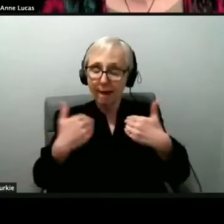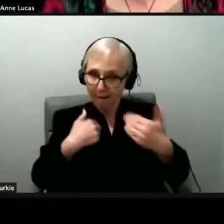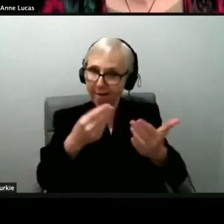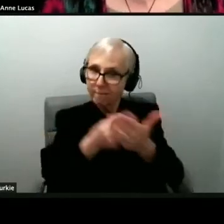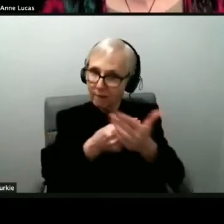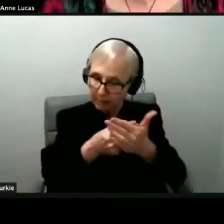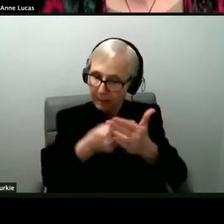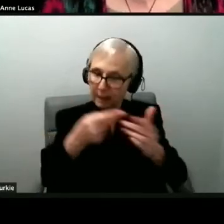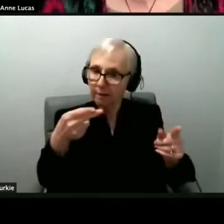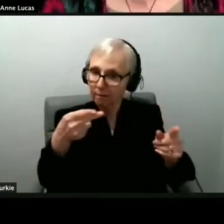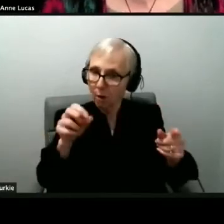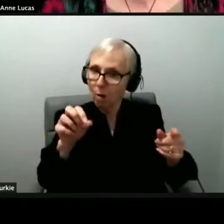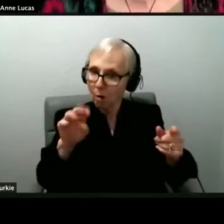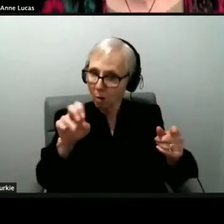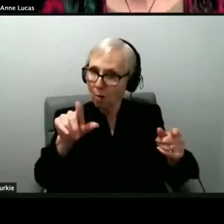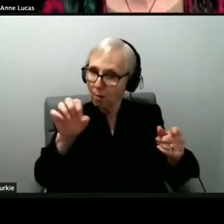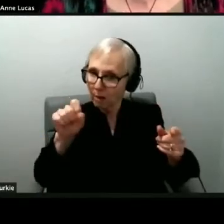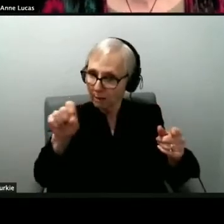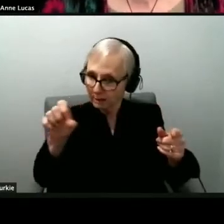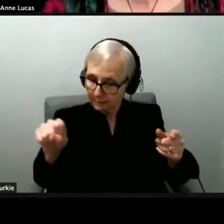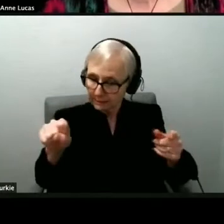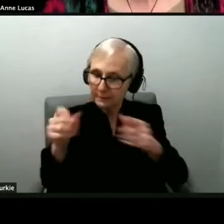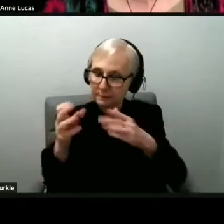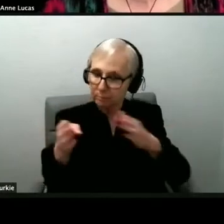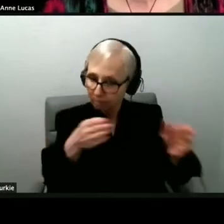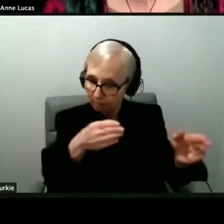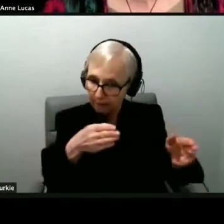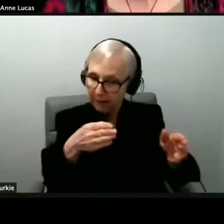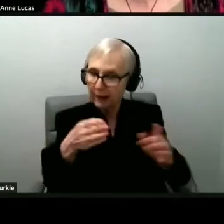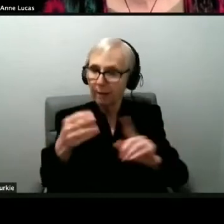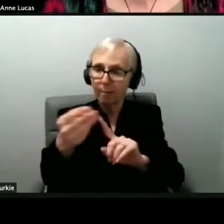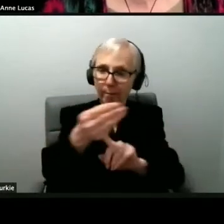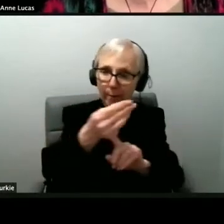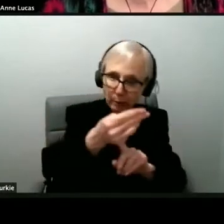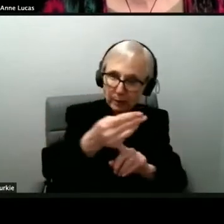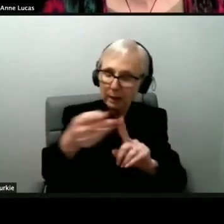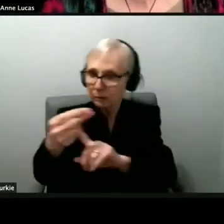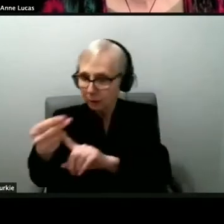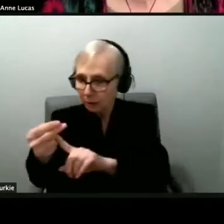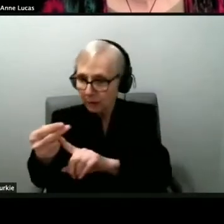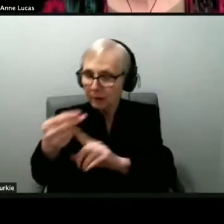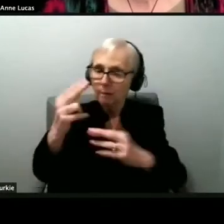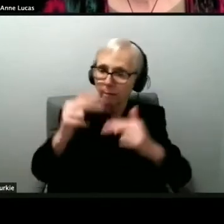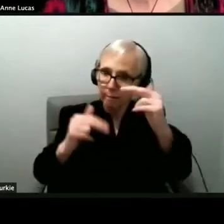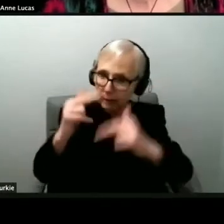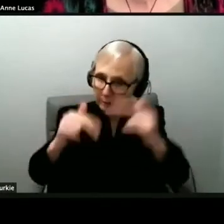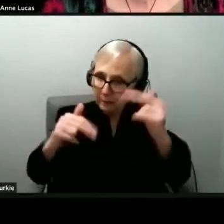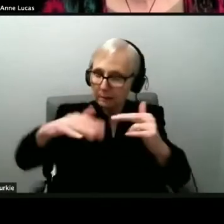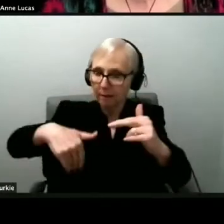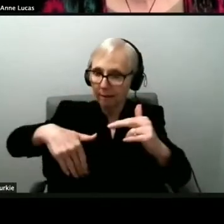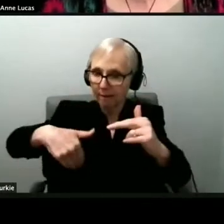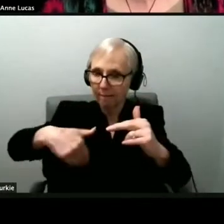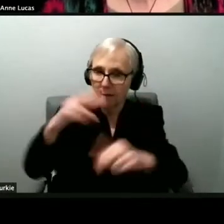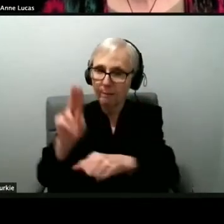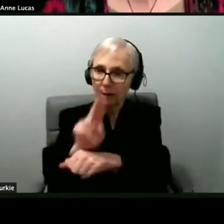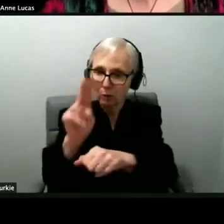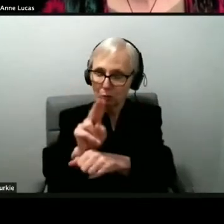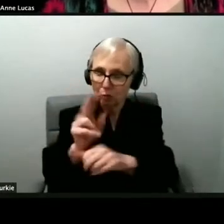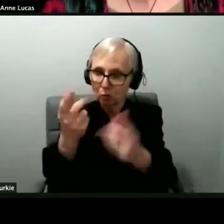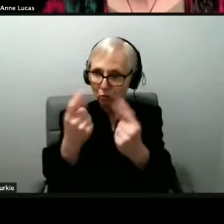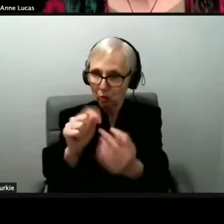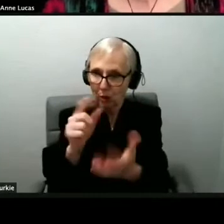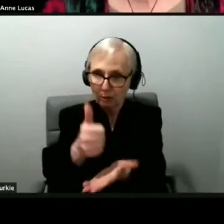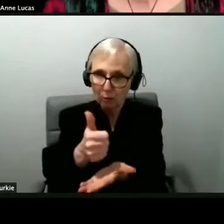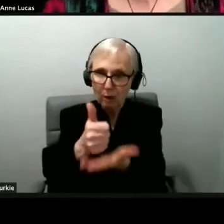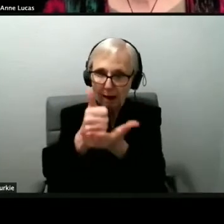They do have a plan, getting different motels, hotels, different situations, buildings that haven't been used to try to help with